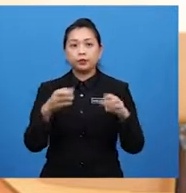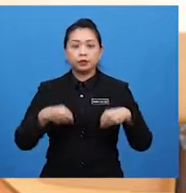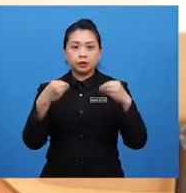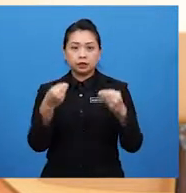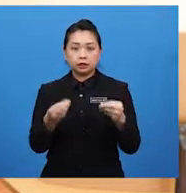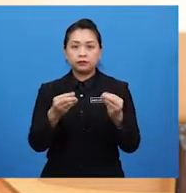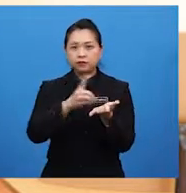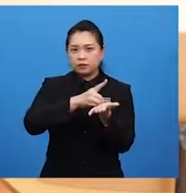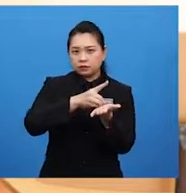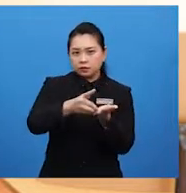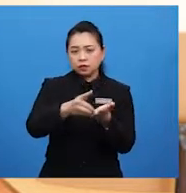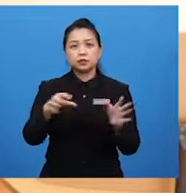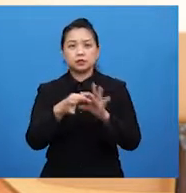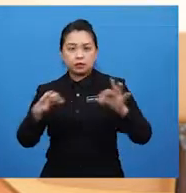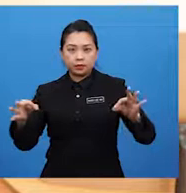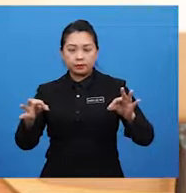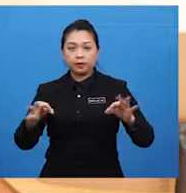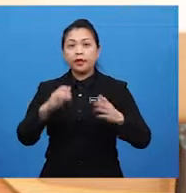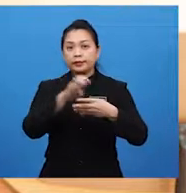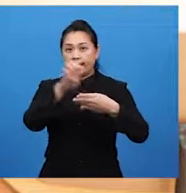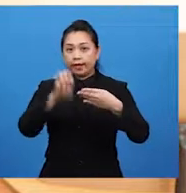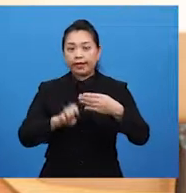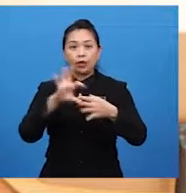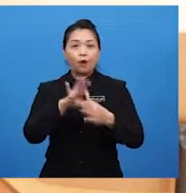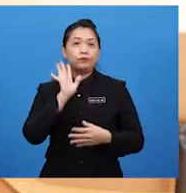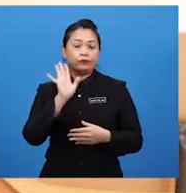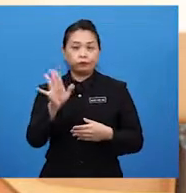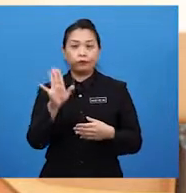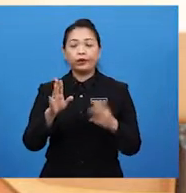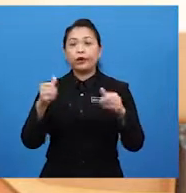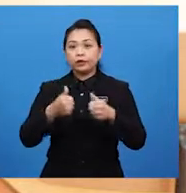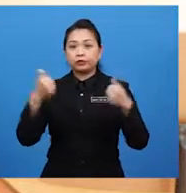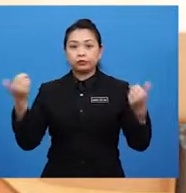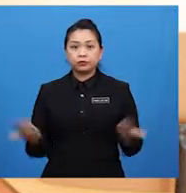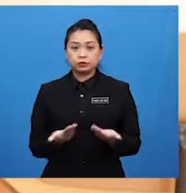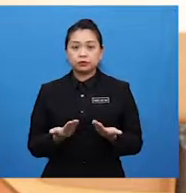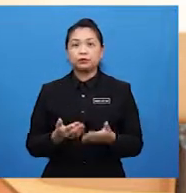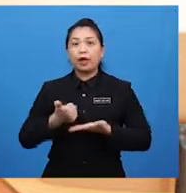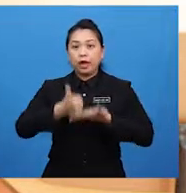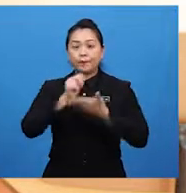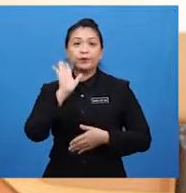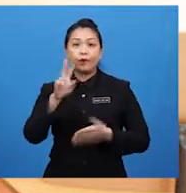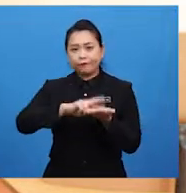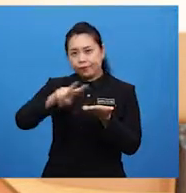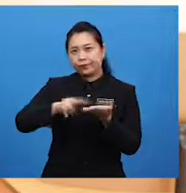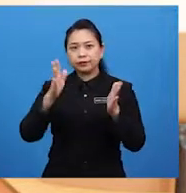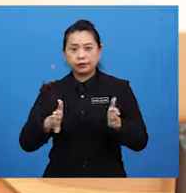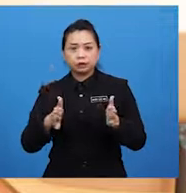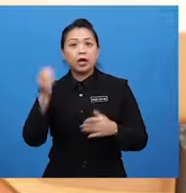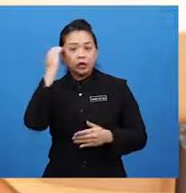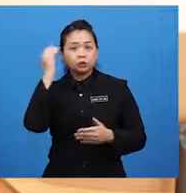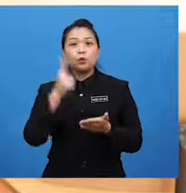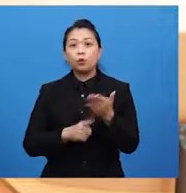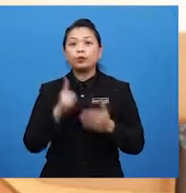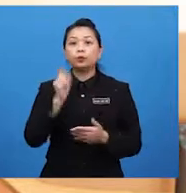thesis statement at the end of your introduction. This will help your readers to know what you will be